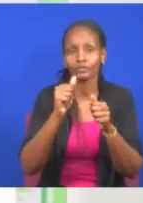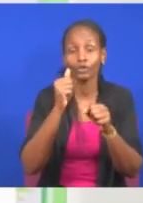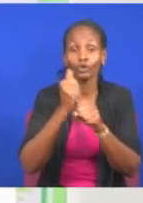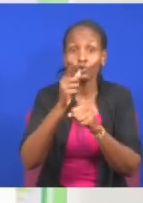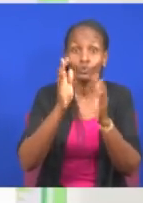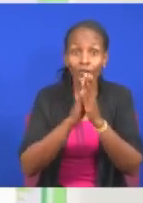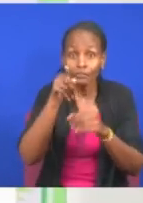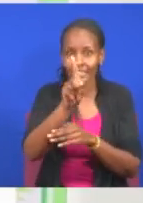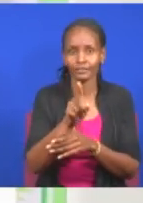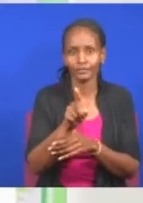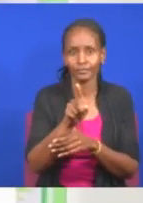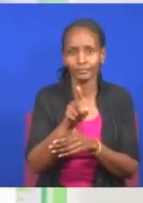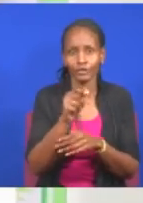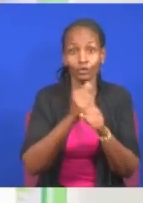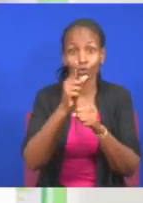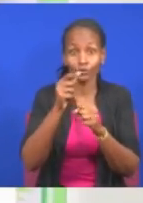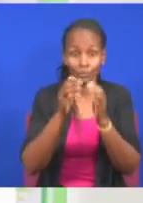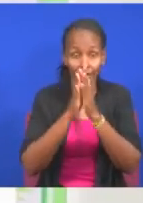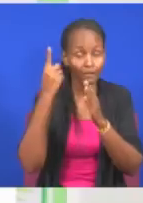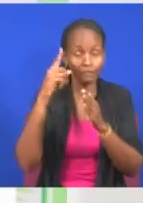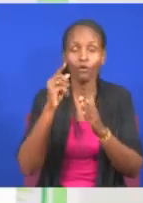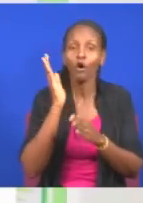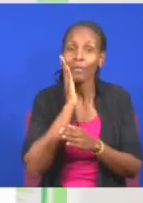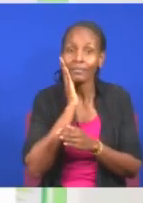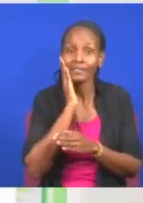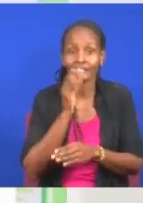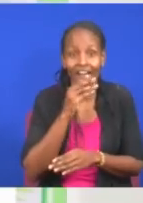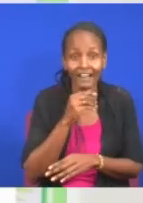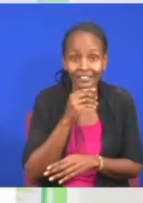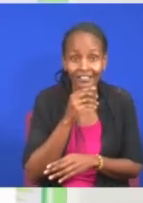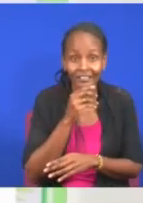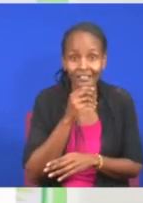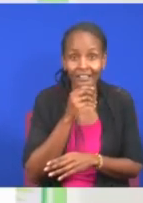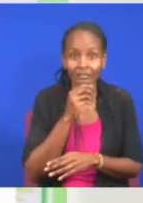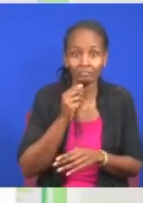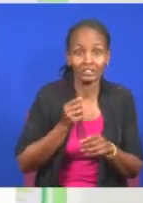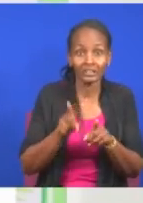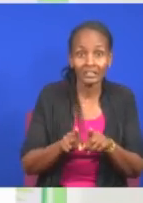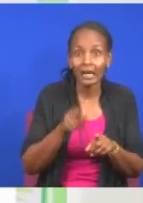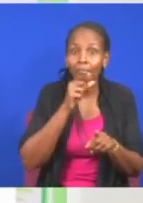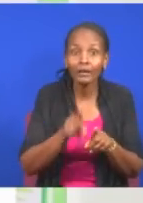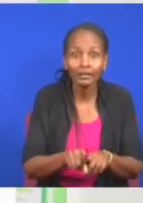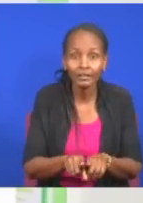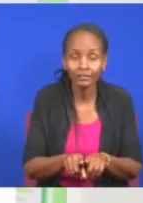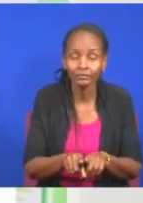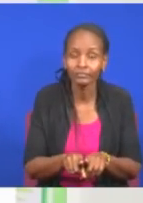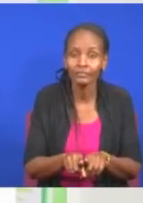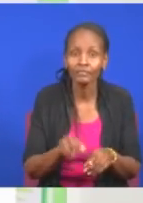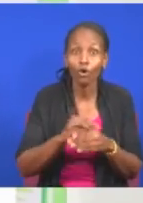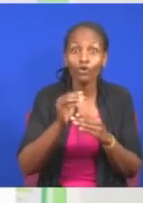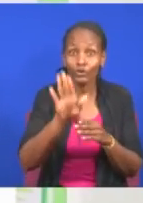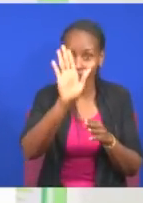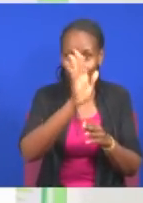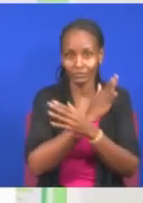ourselves? Do we pray for our mommies and our daddies or our sisters and our brothers or our